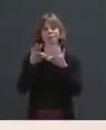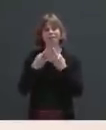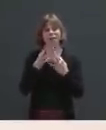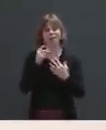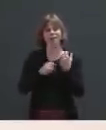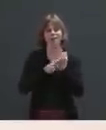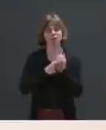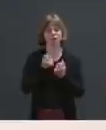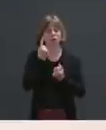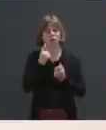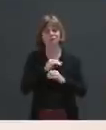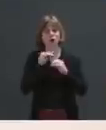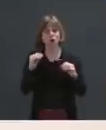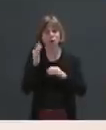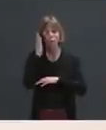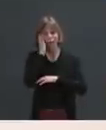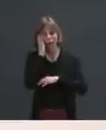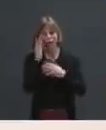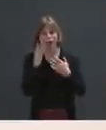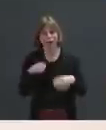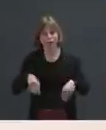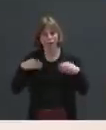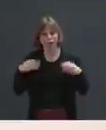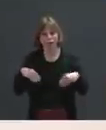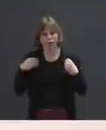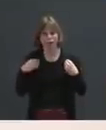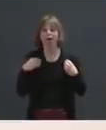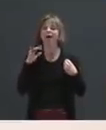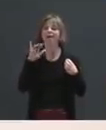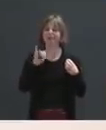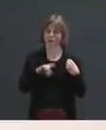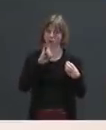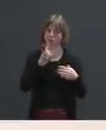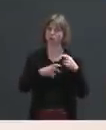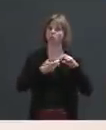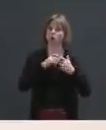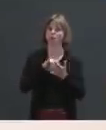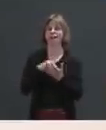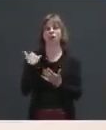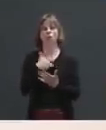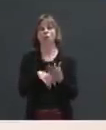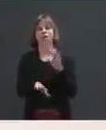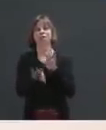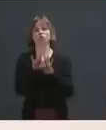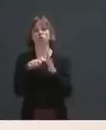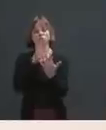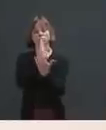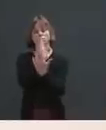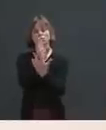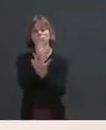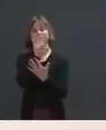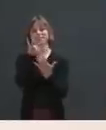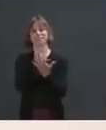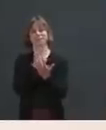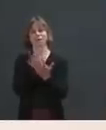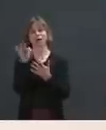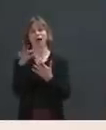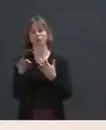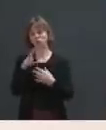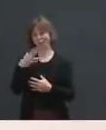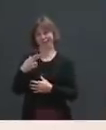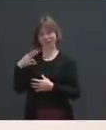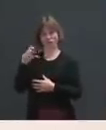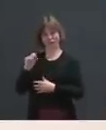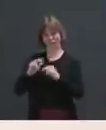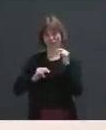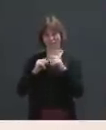problems that process ran into as well. We've chosen the middle option. And these HHS facilities, this is one of them